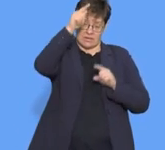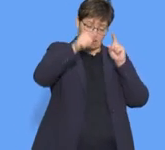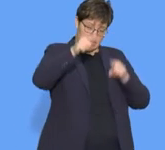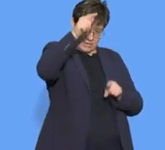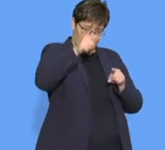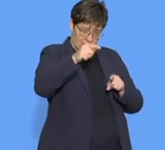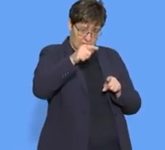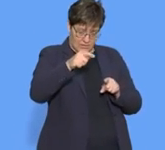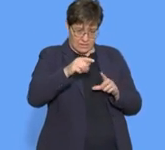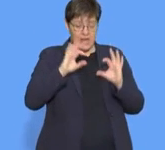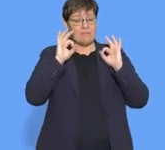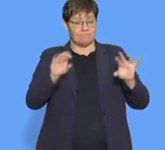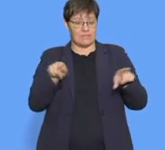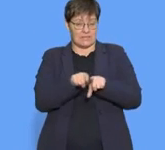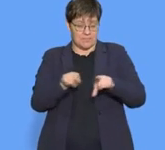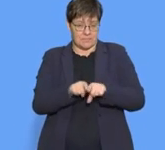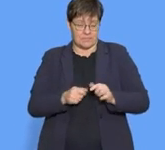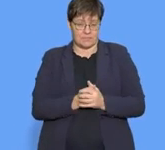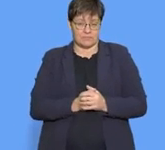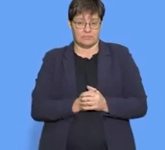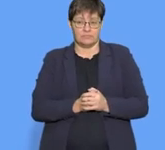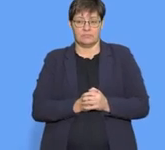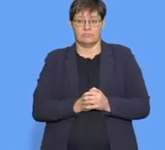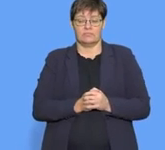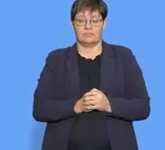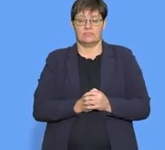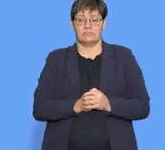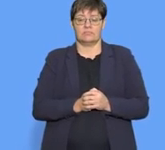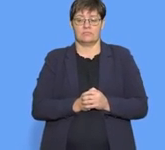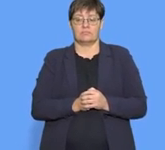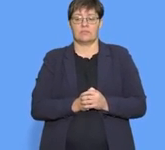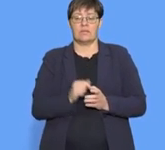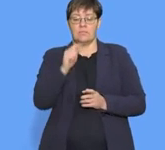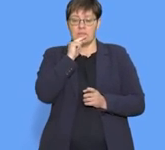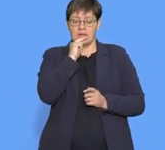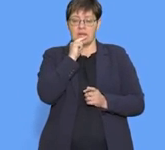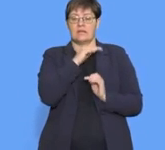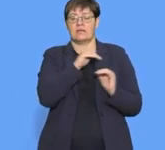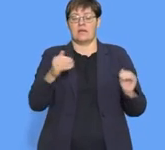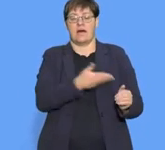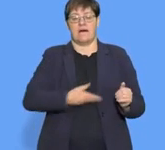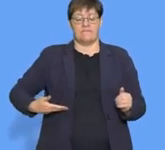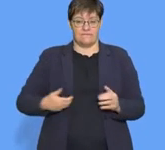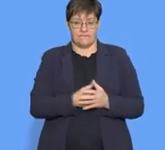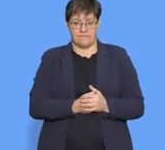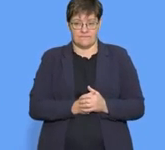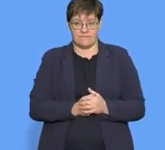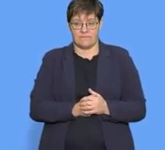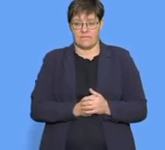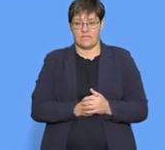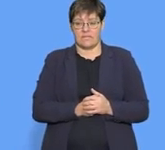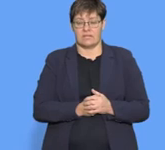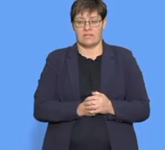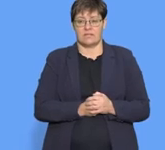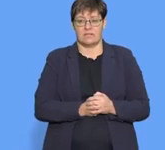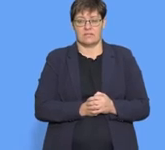means that this purple line BD that we've just drawn in will divide this 10 into half.